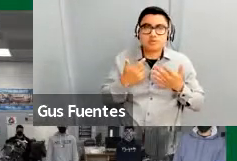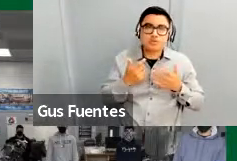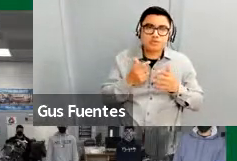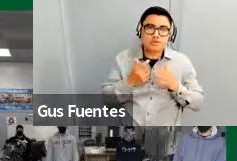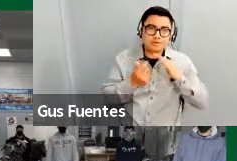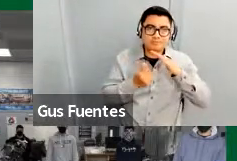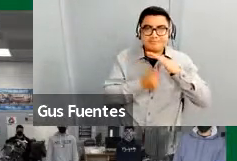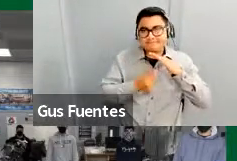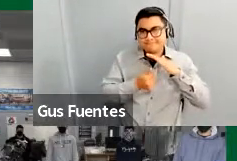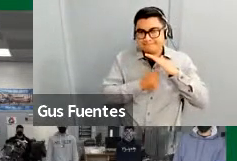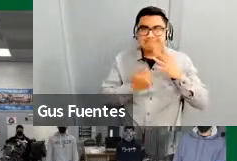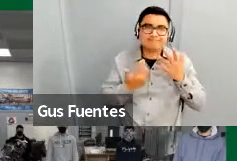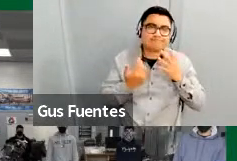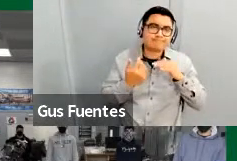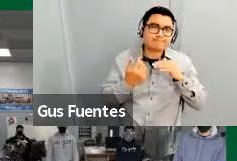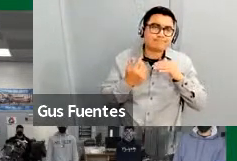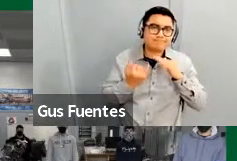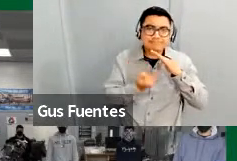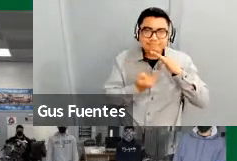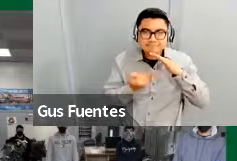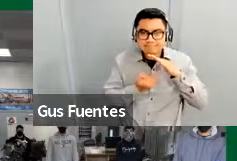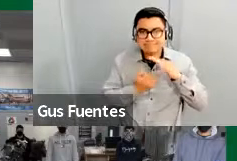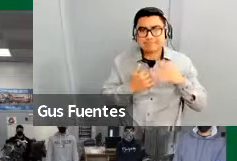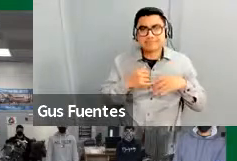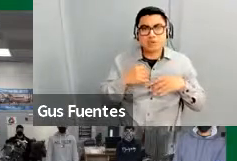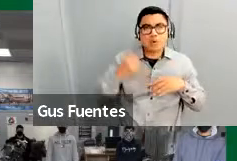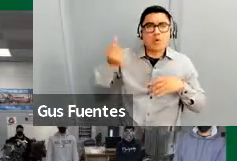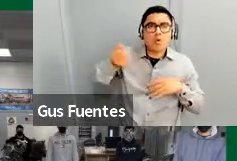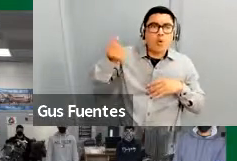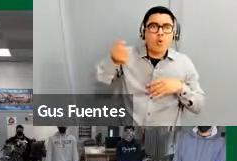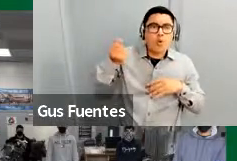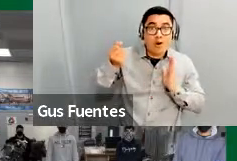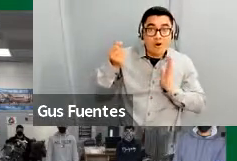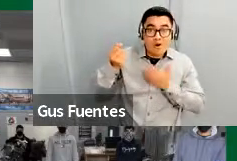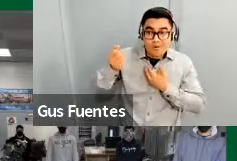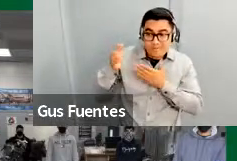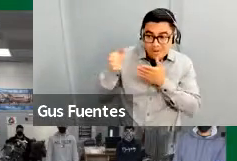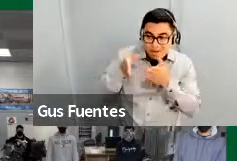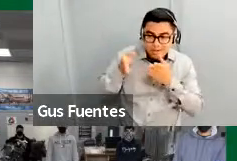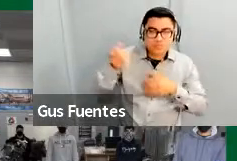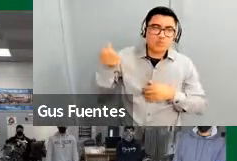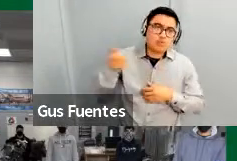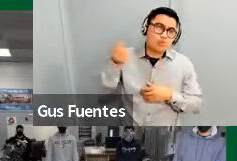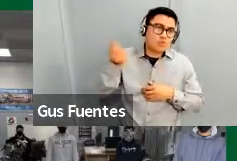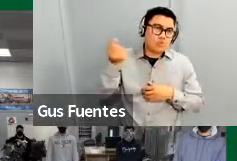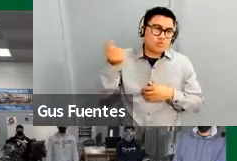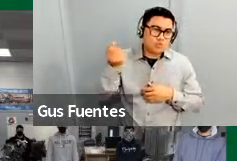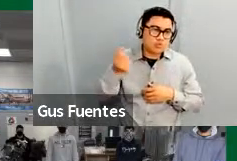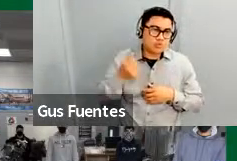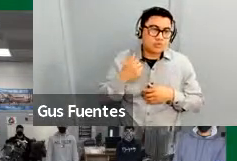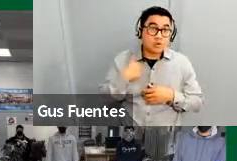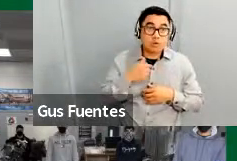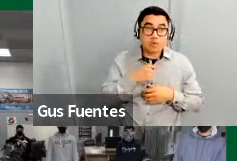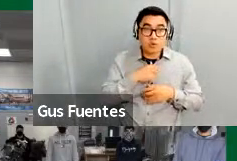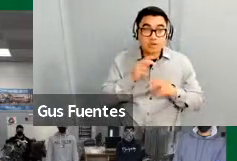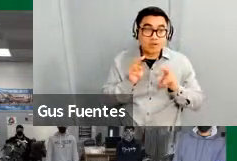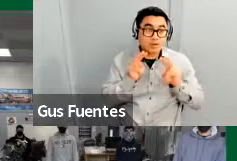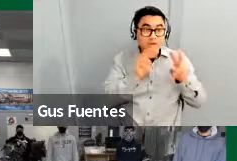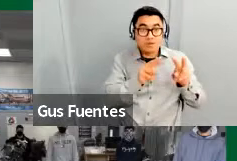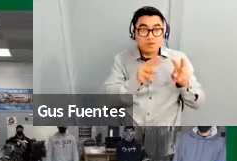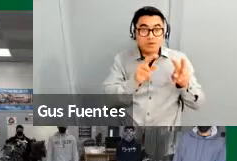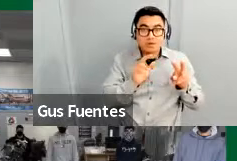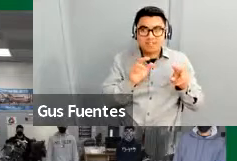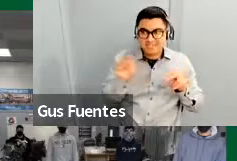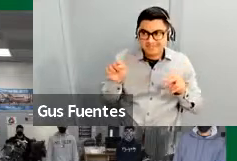we put things on hold, but we had done a tremendous amount of work looking at the data, our academic achievement of our